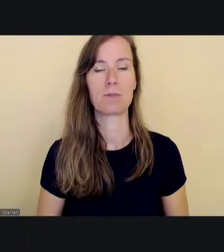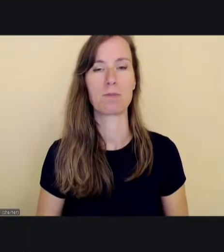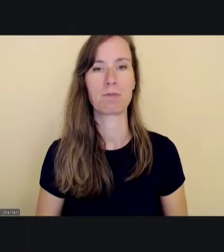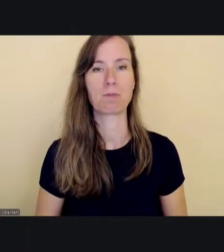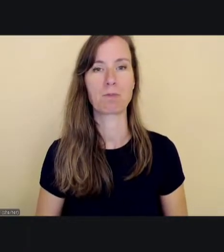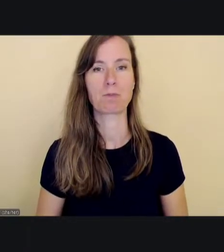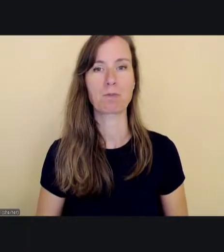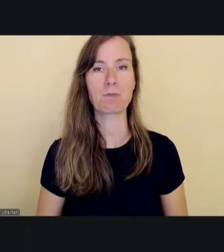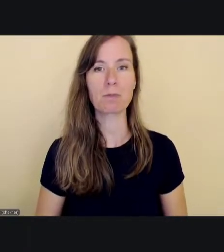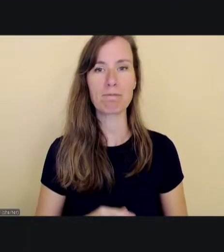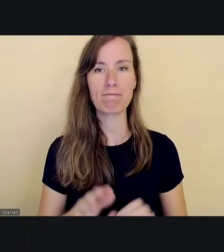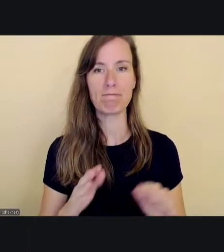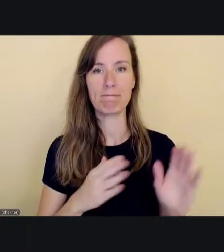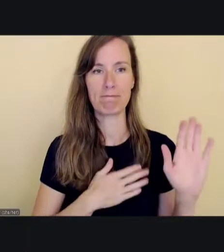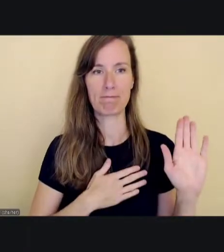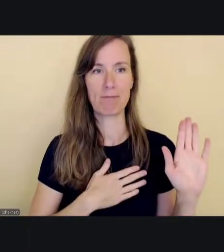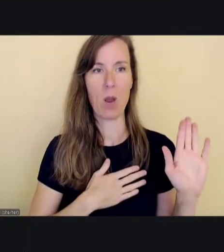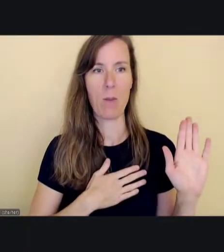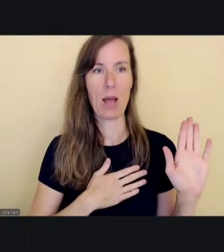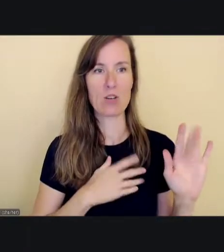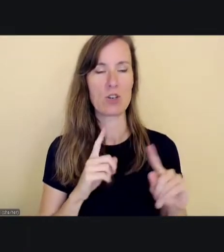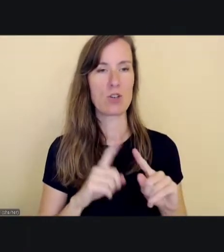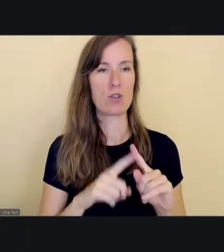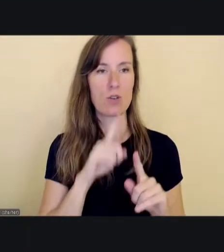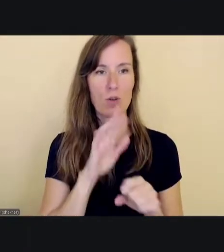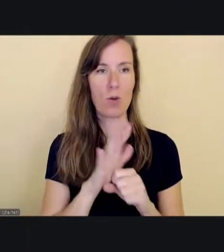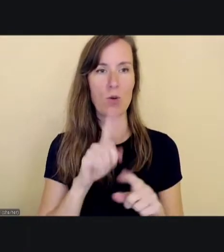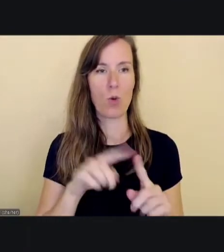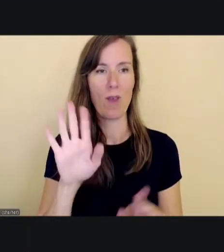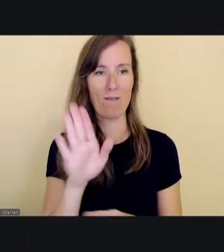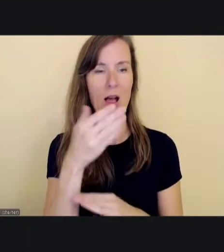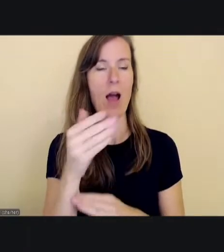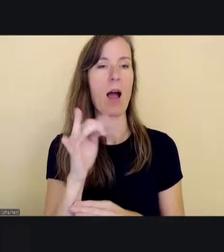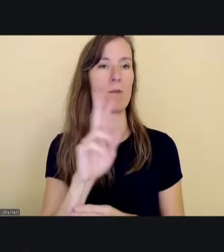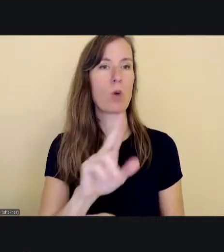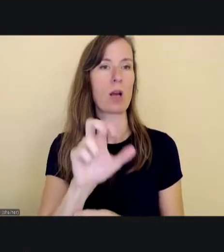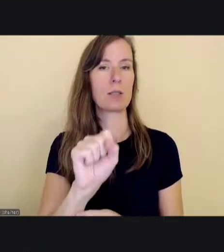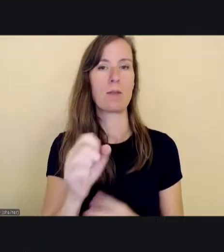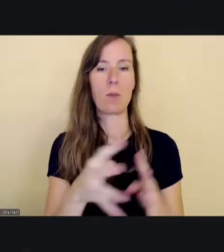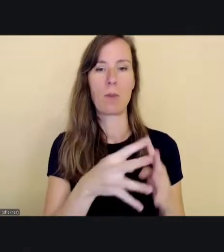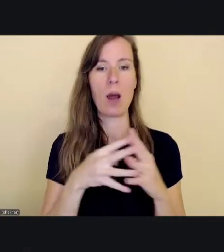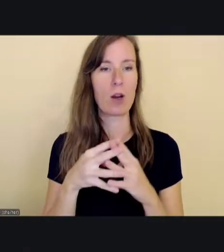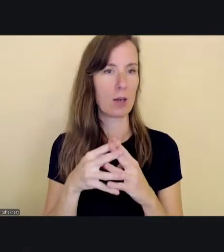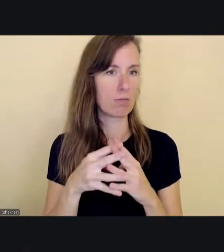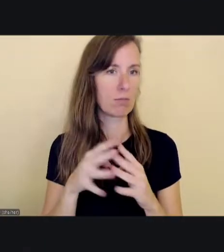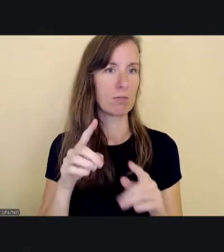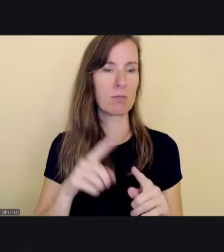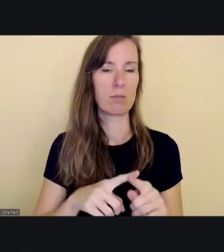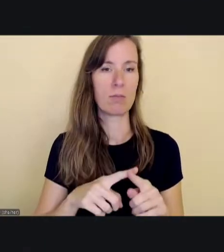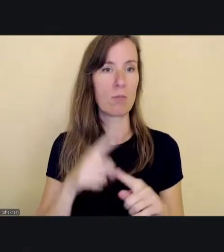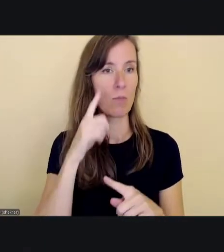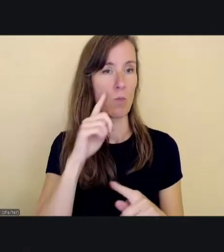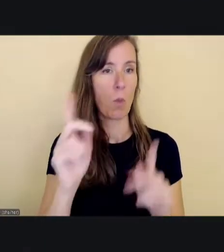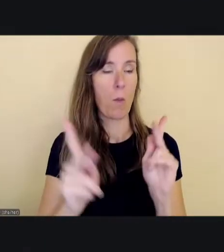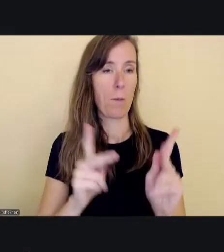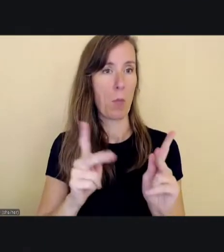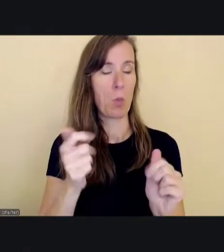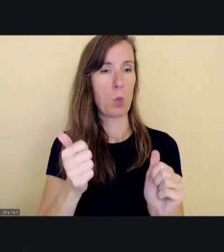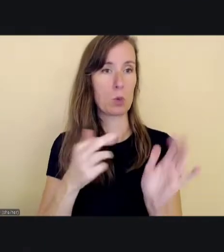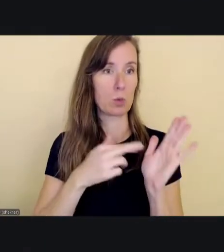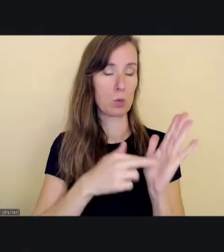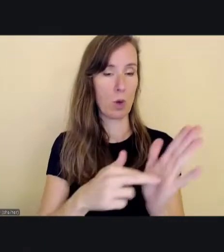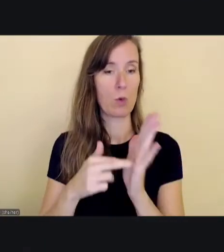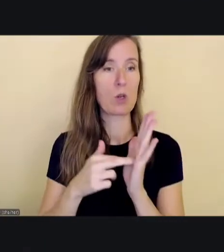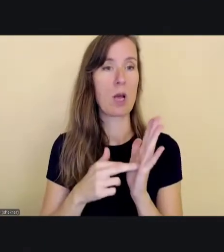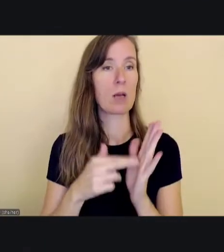I pledge allegiance to the flag of the United States of America and to the republic for which it stands, one nation, under